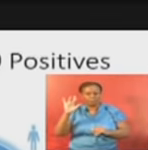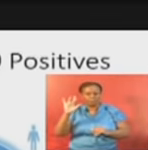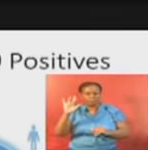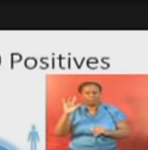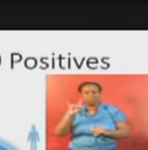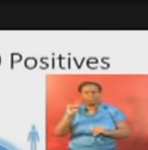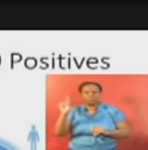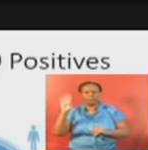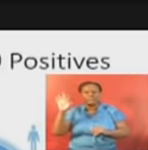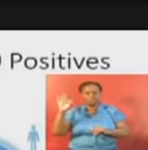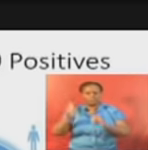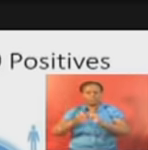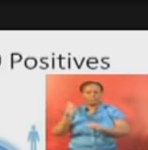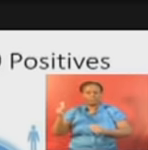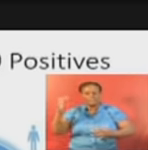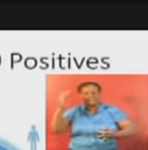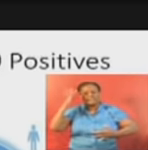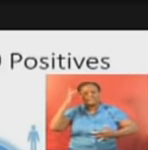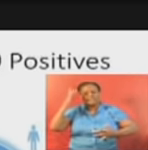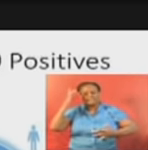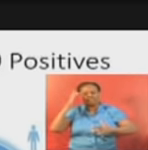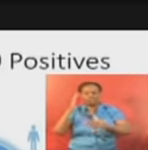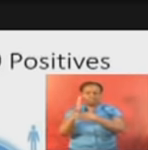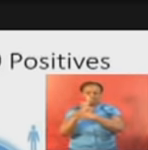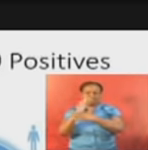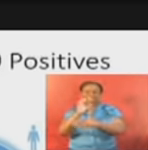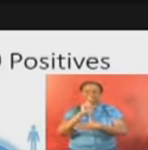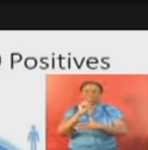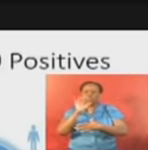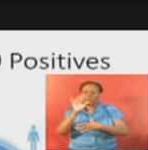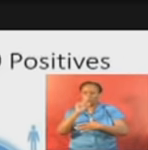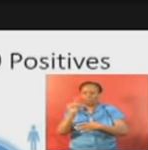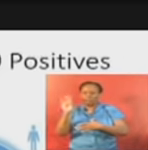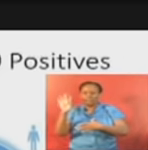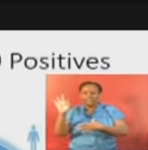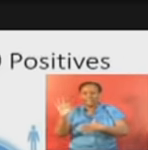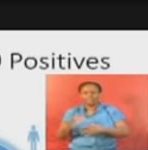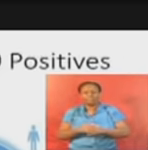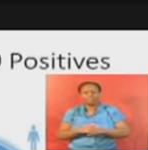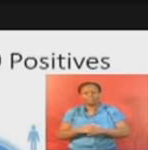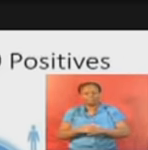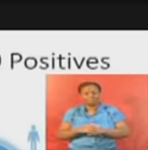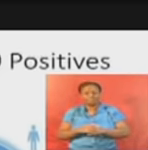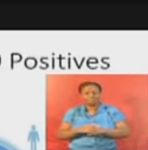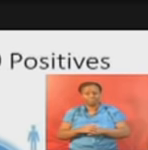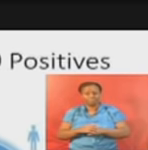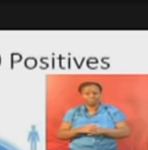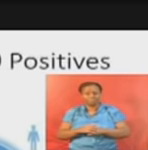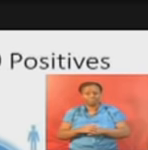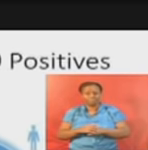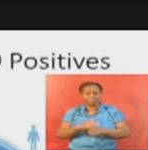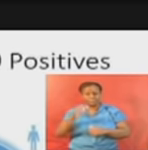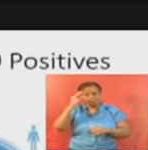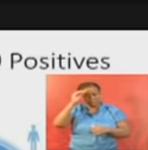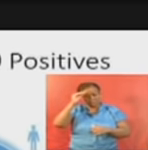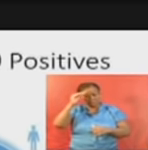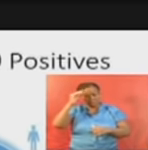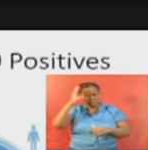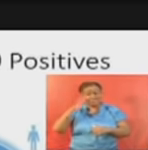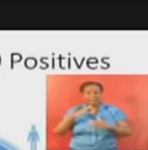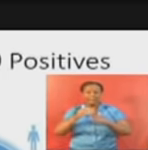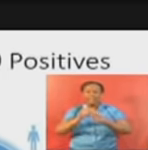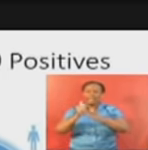one of the larger age bands within the population. So the males 25 to 49 are leading the pack. We do find